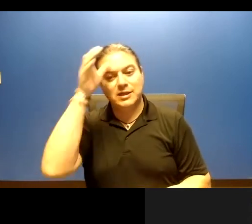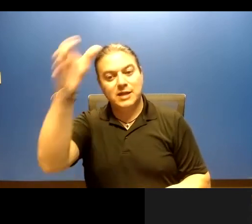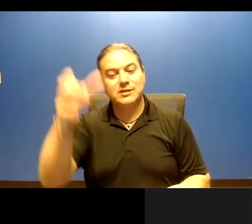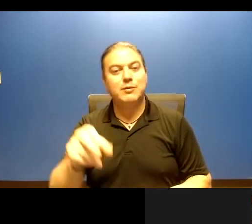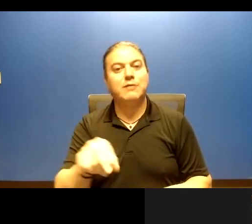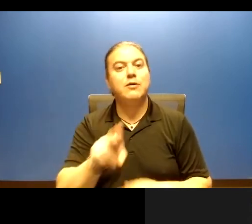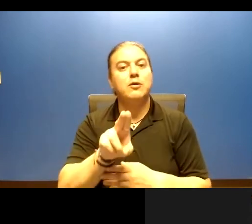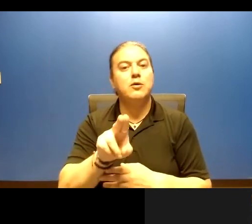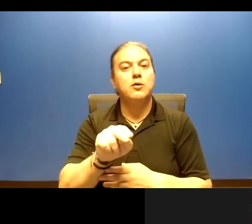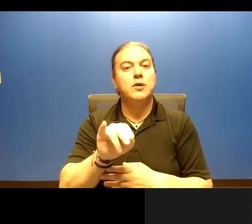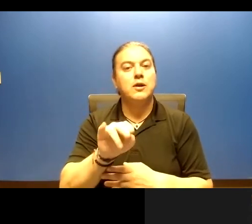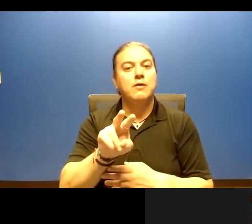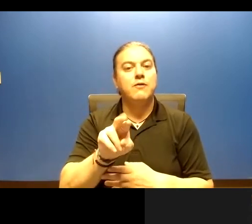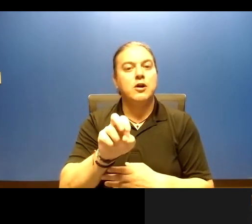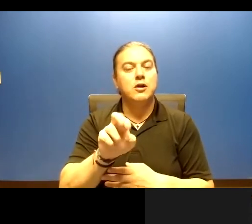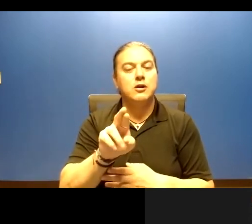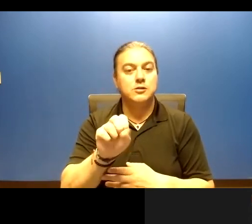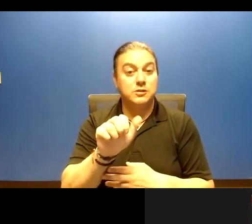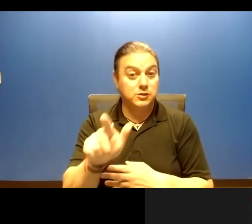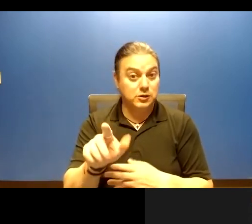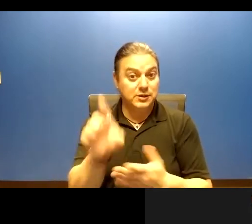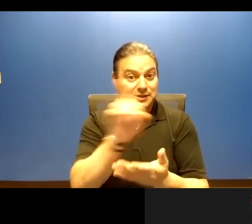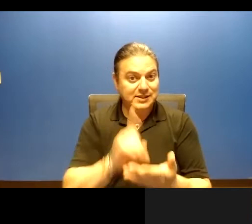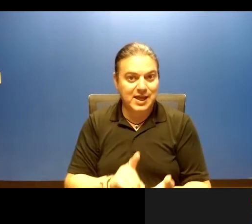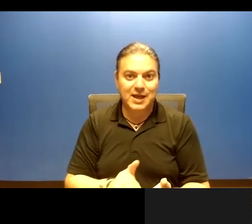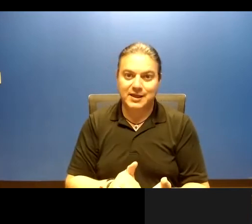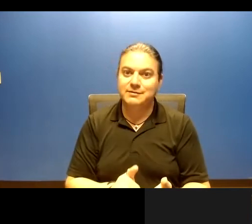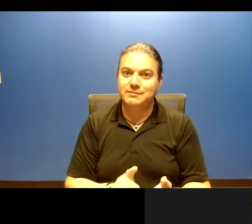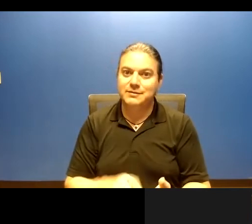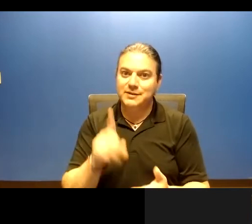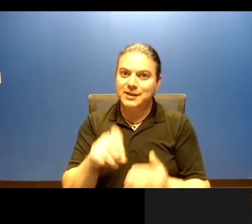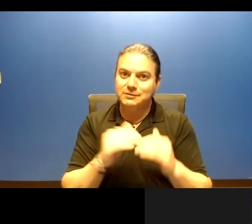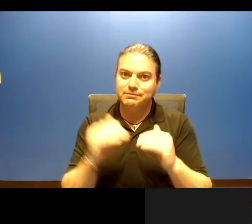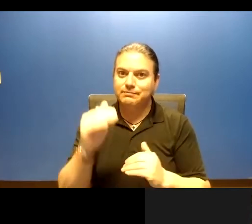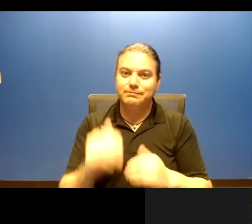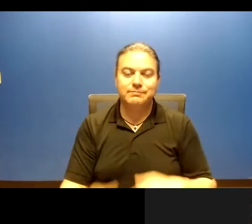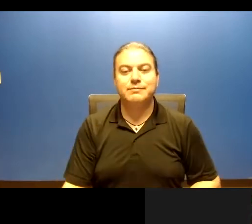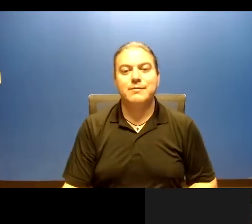really needs to start sticking much more. All right, so